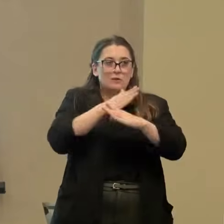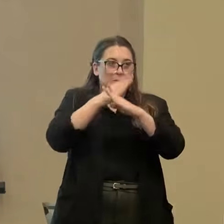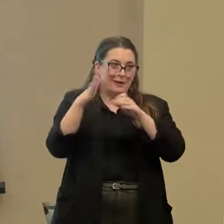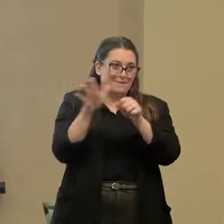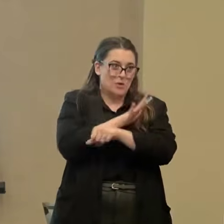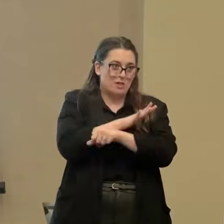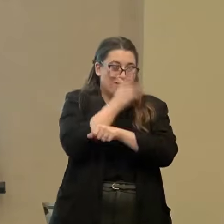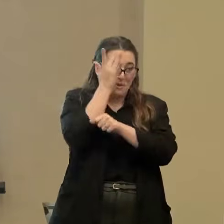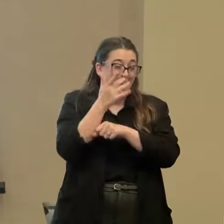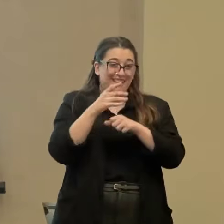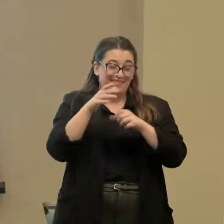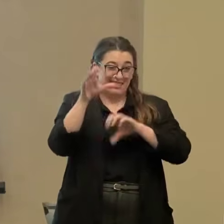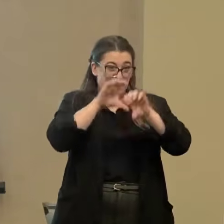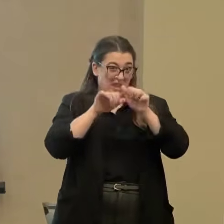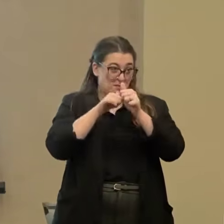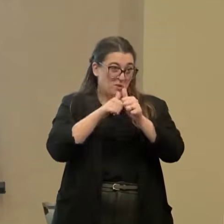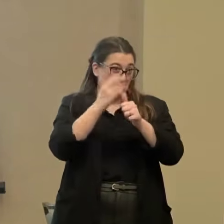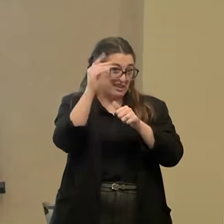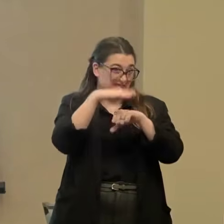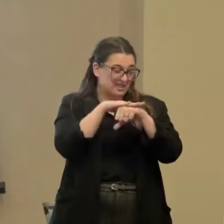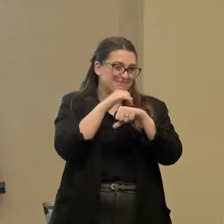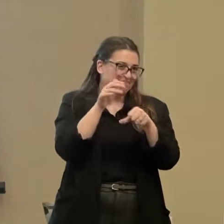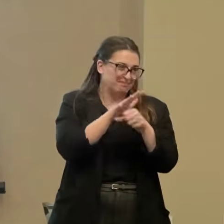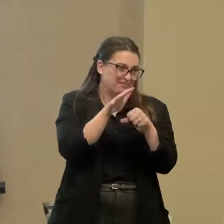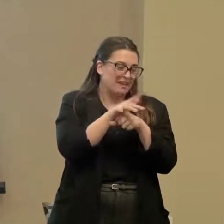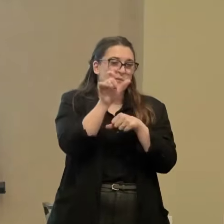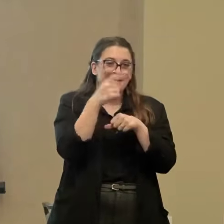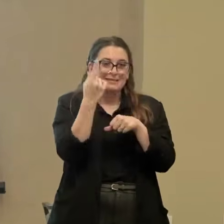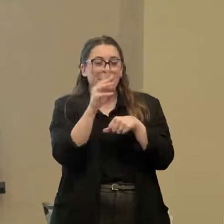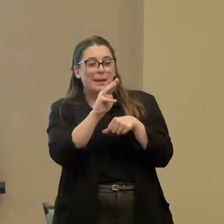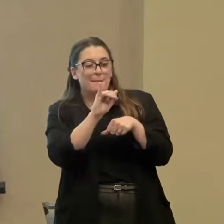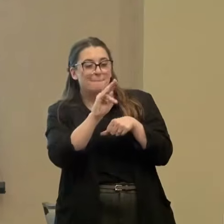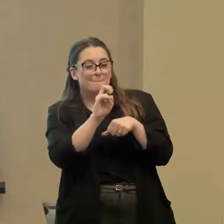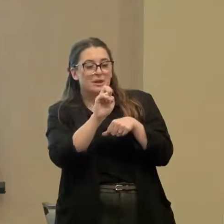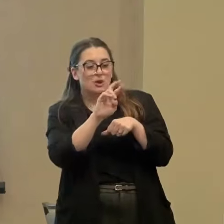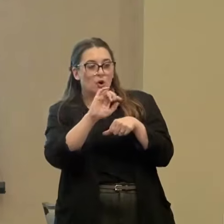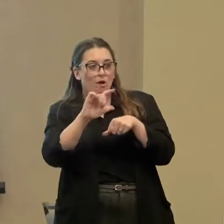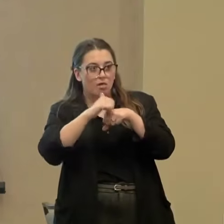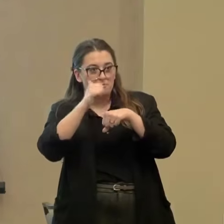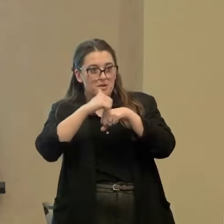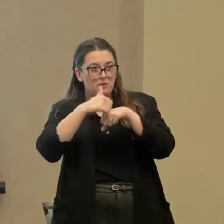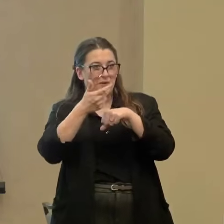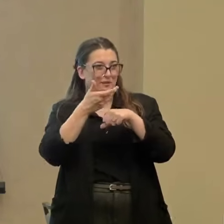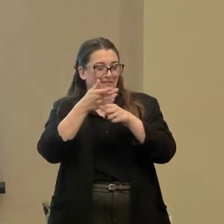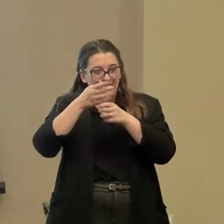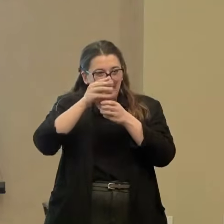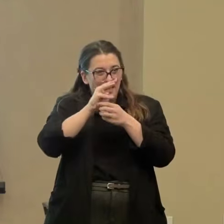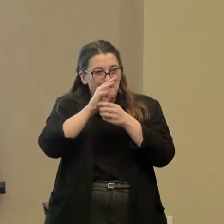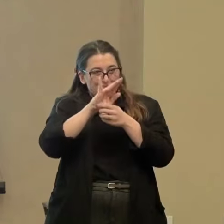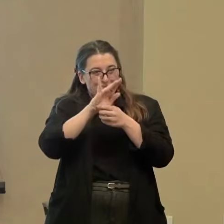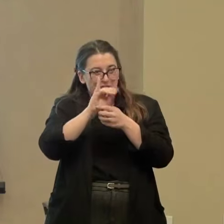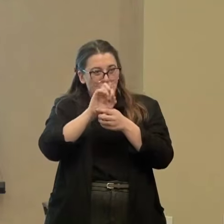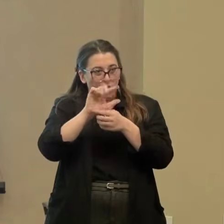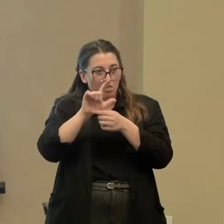it's mineral-based. One thing to look out for is if it doesn't call itself a sunscreen. If it's